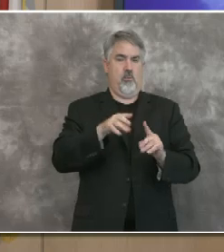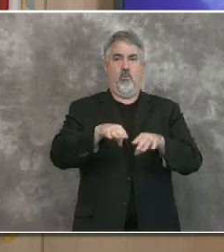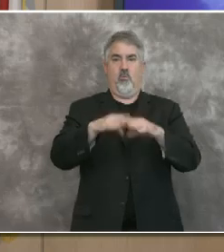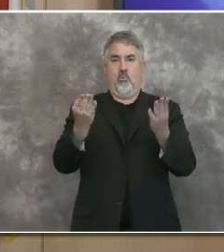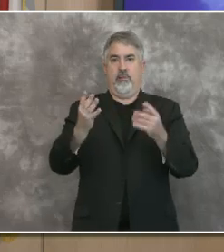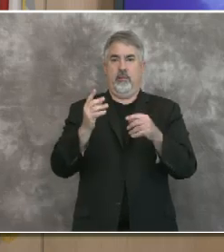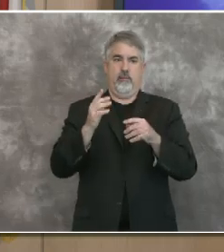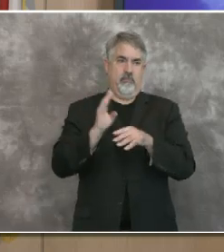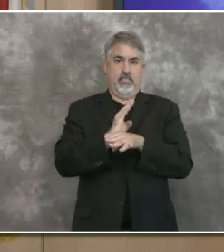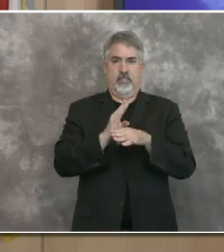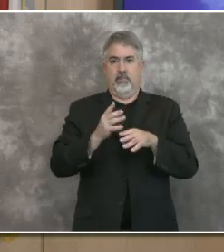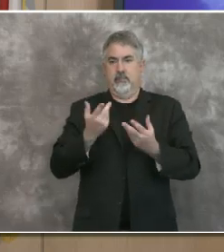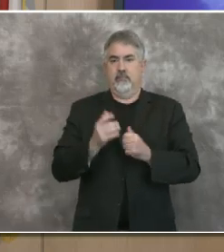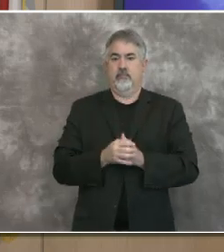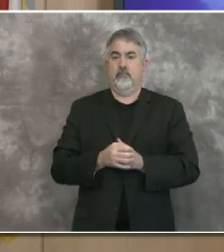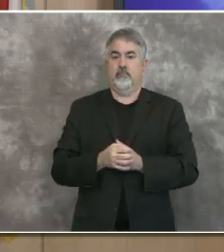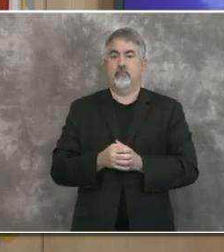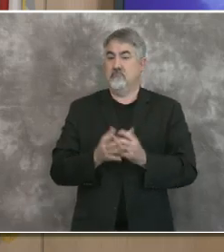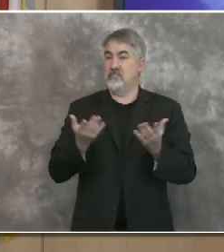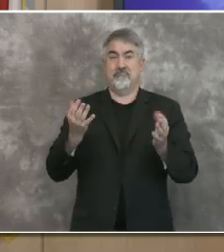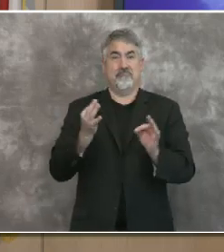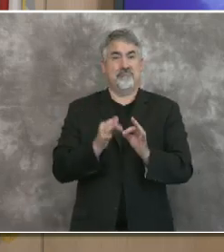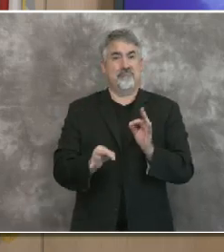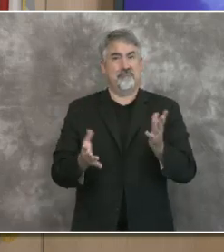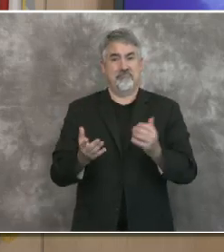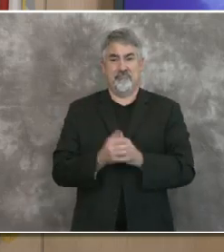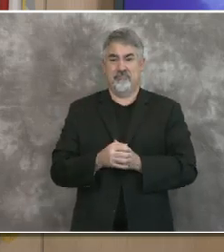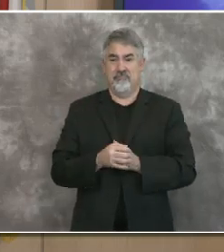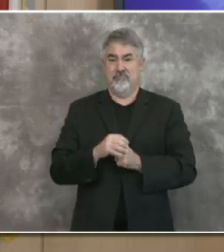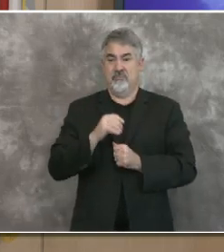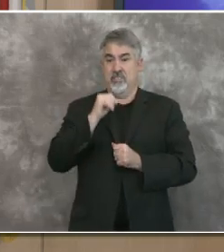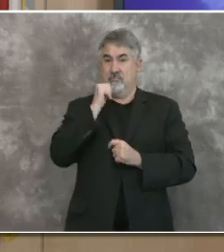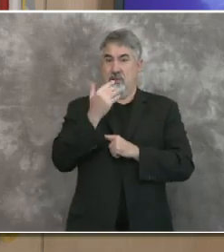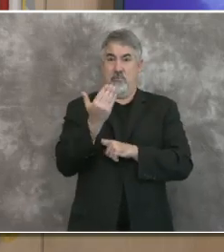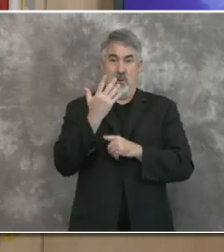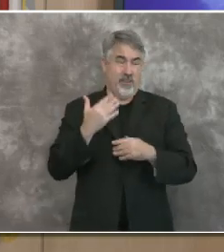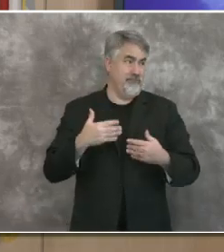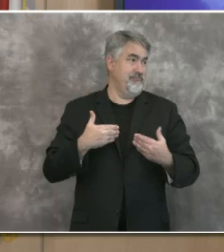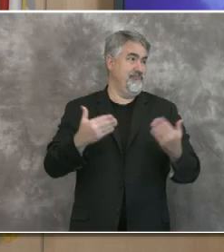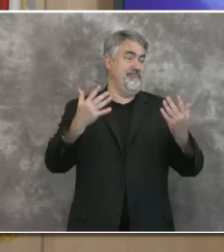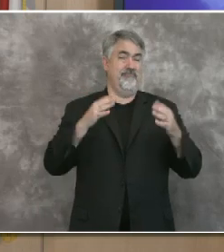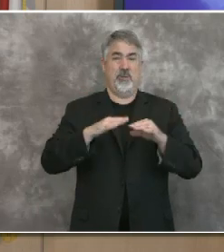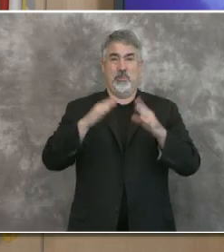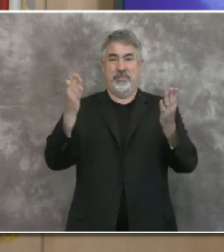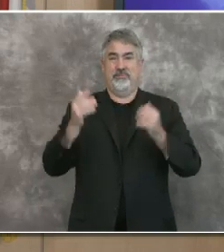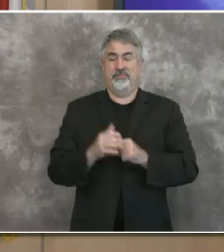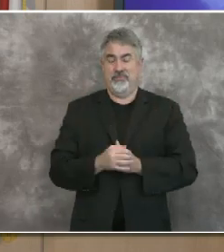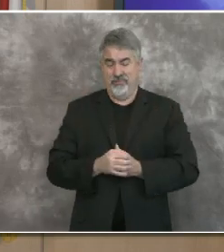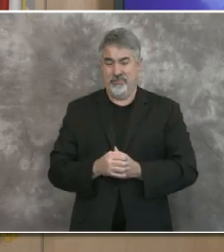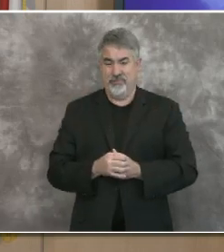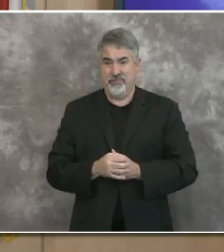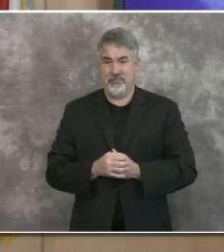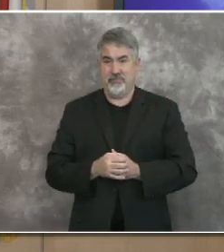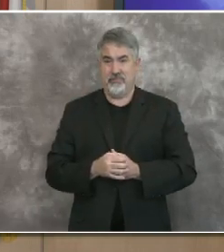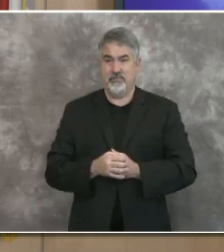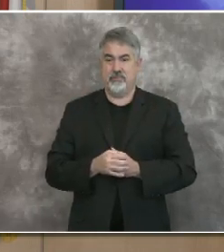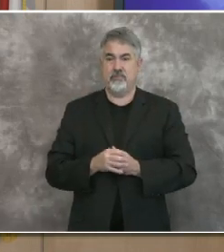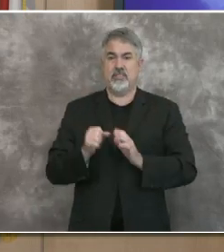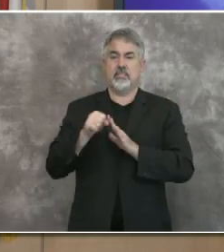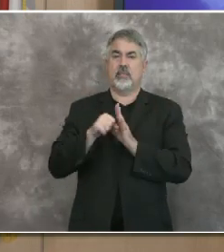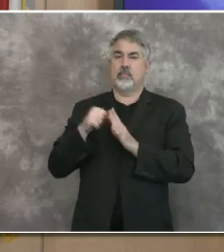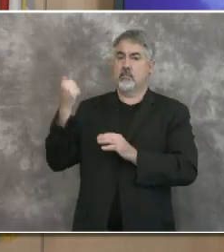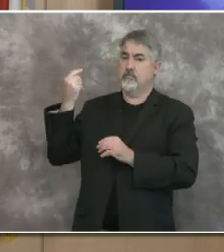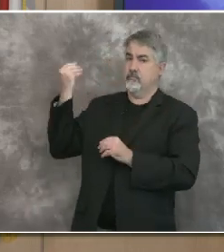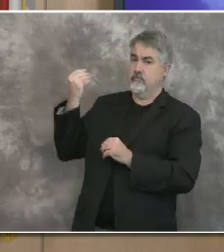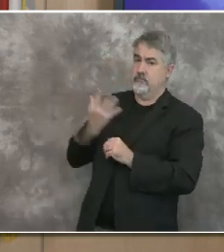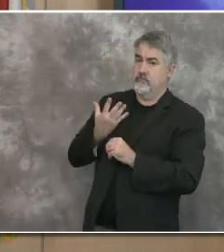as soon as you do that, as soon as tomorrow morning. Now, the state also outlined that there are additional companies and additional